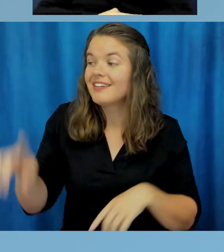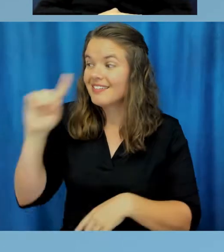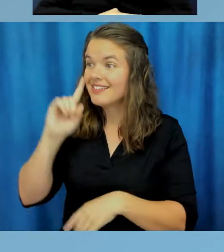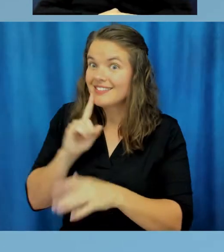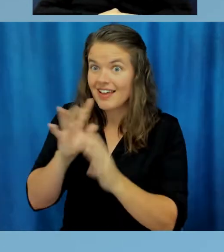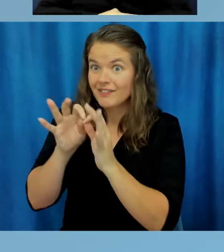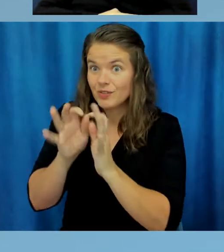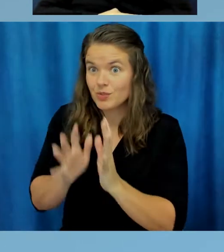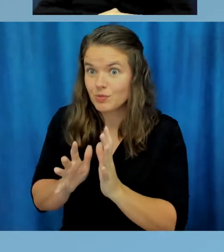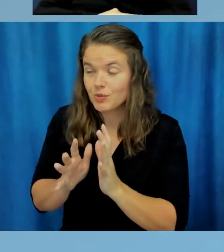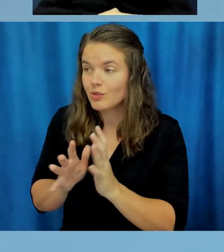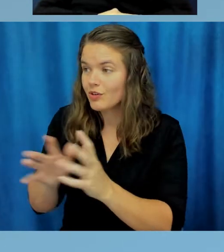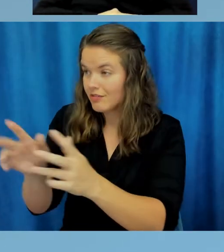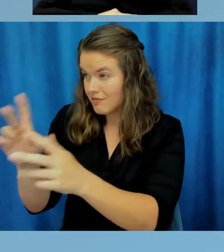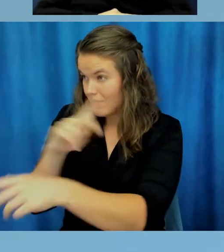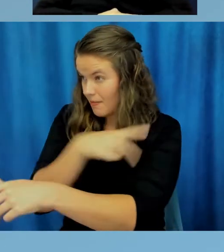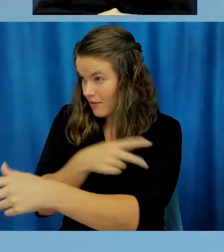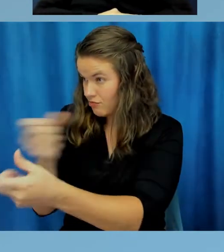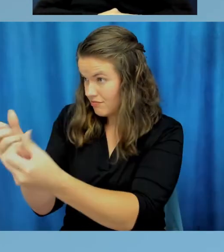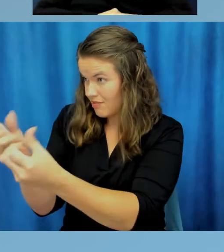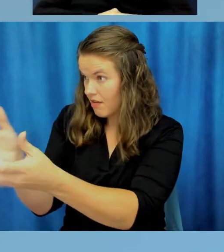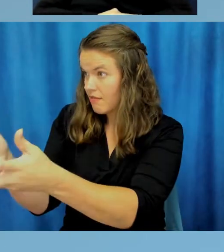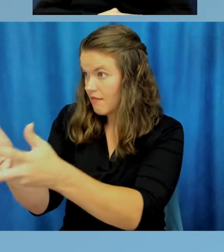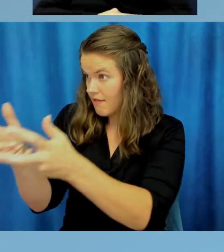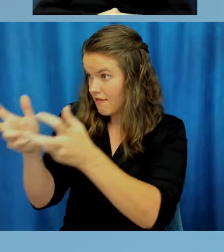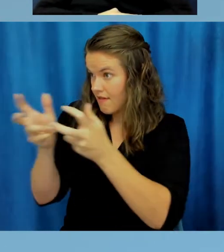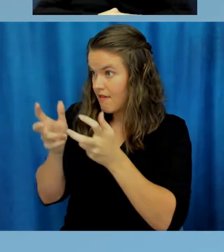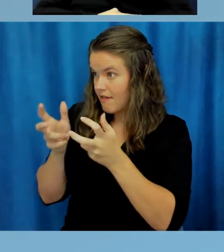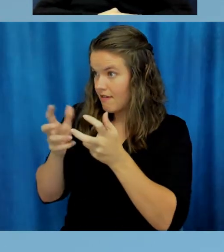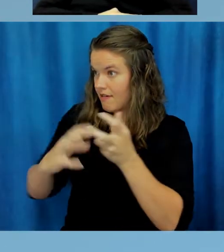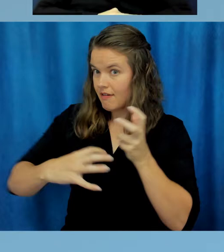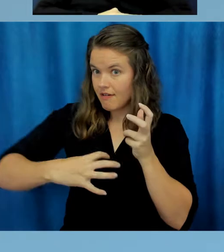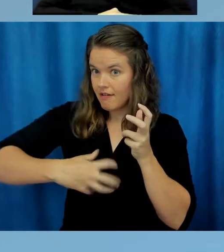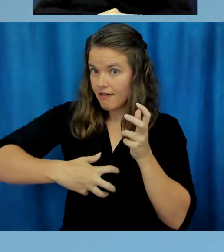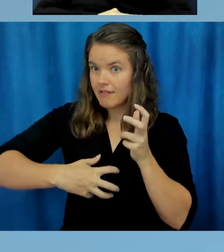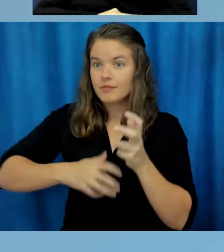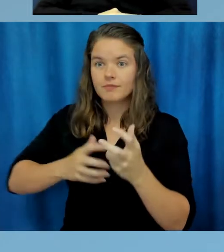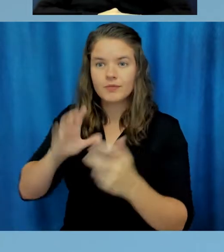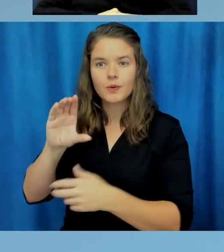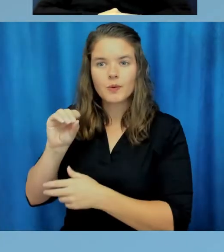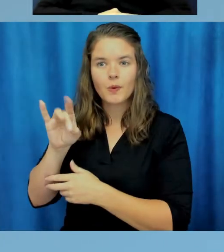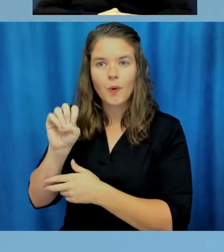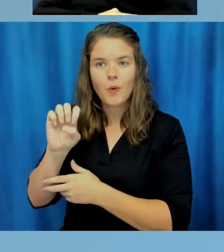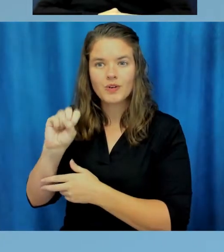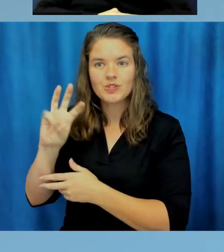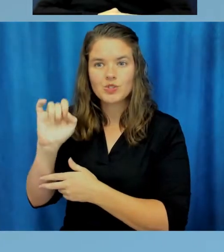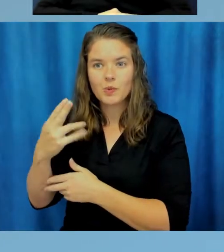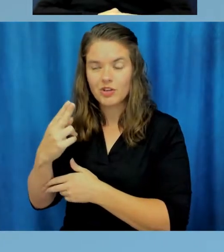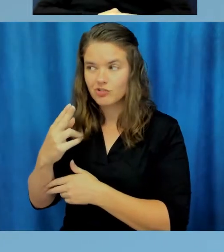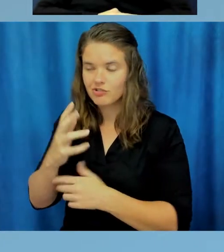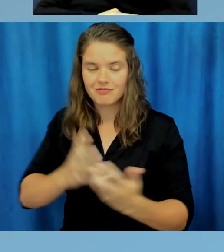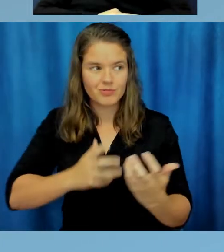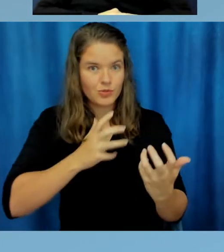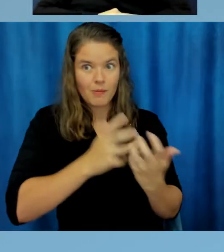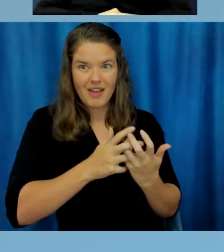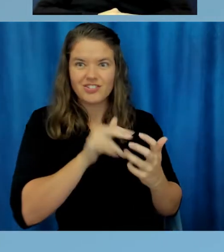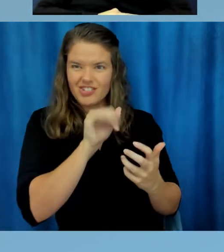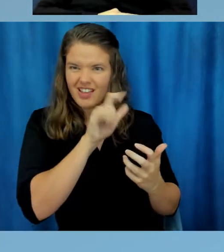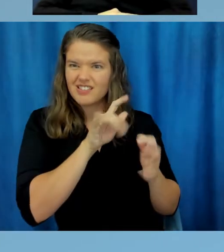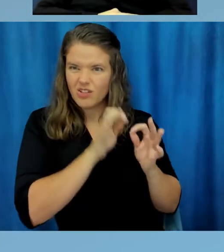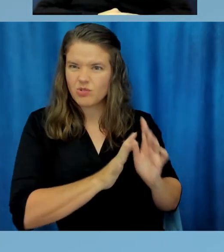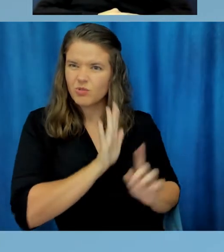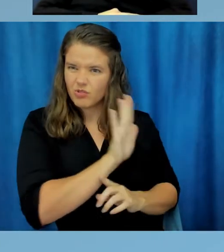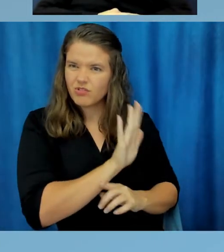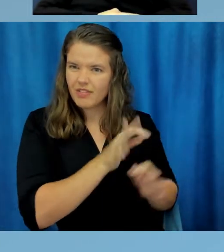then takes the message from the patient, code switches to match the language better understood by the ASL